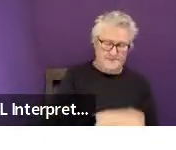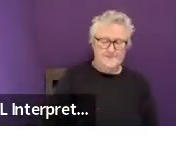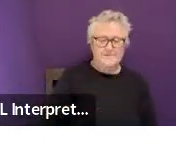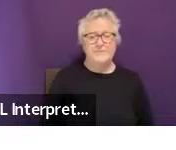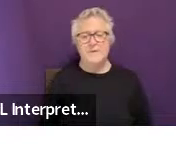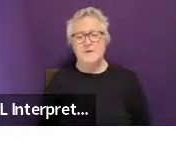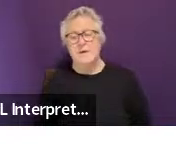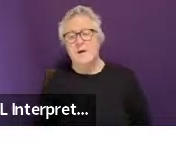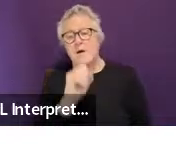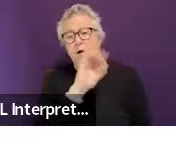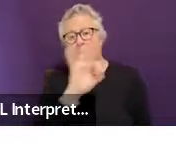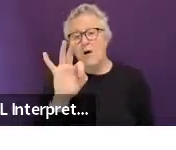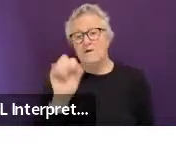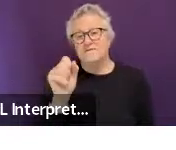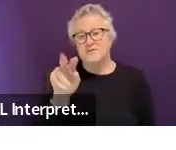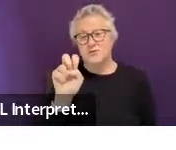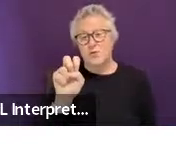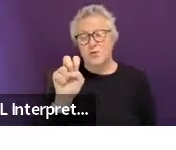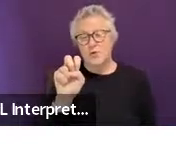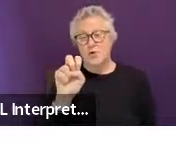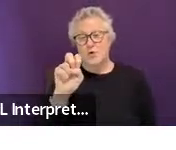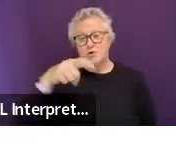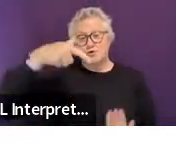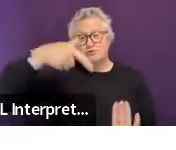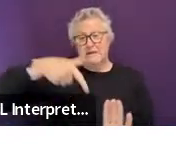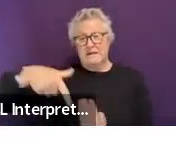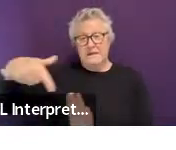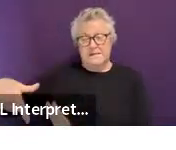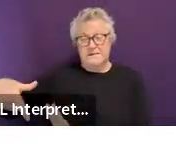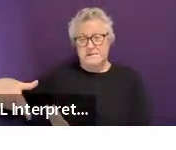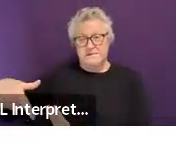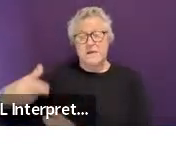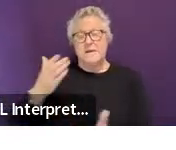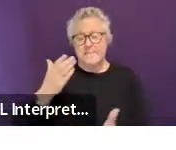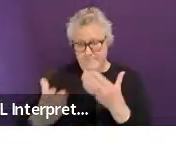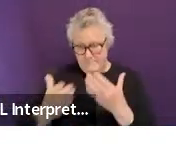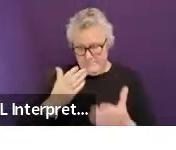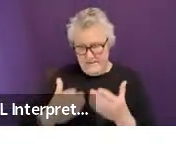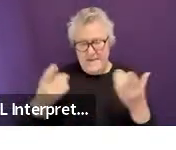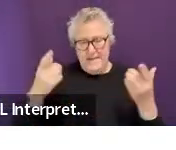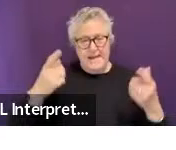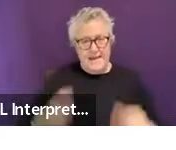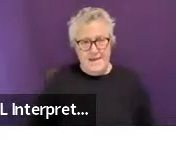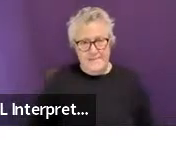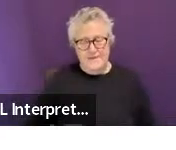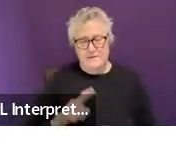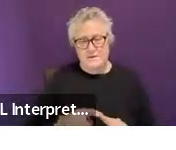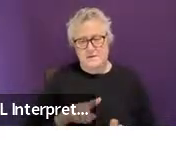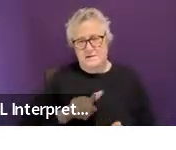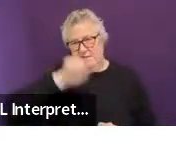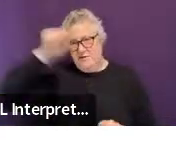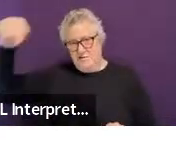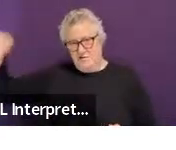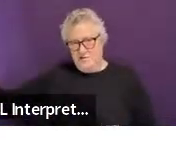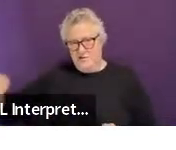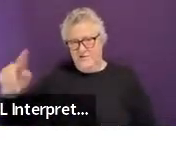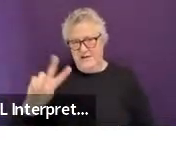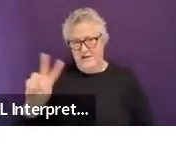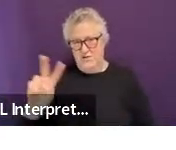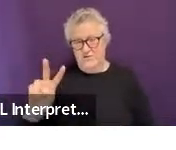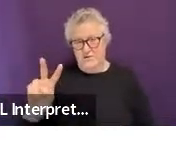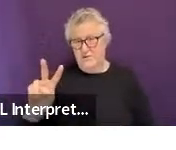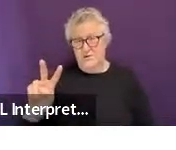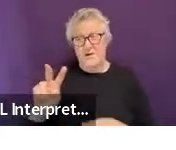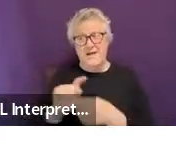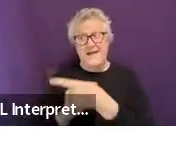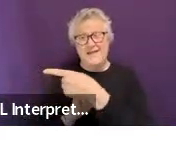Vancouver. Such large structures must have more room than the 116-foot clearance